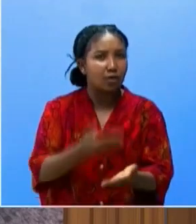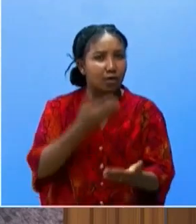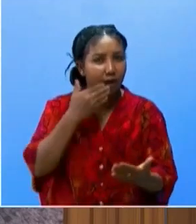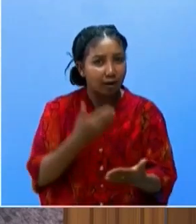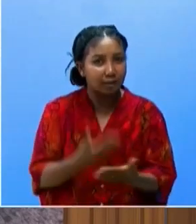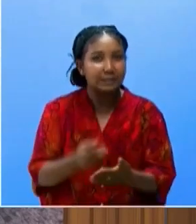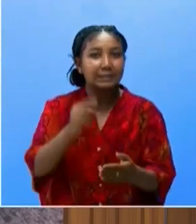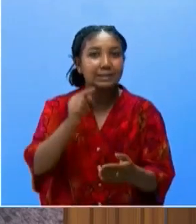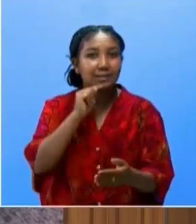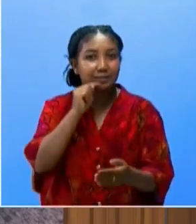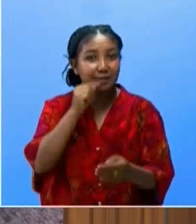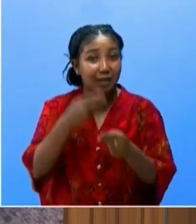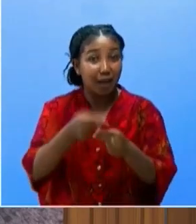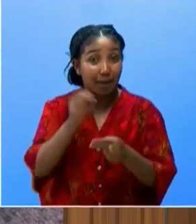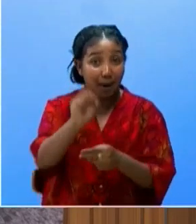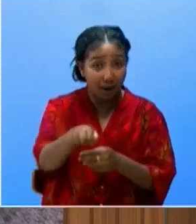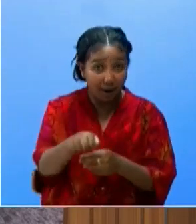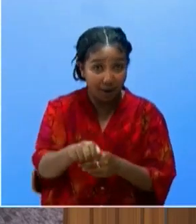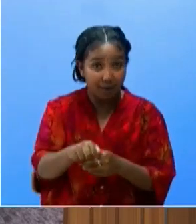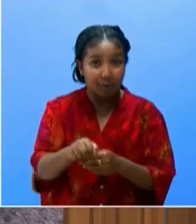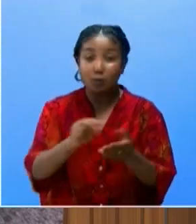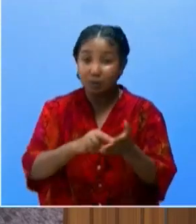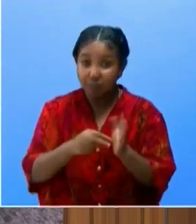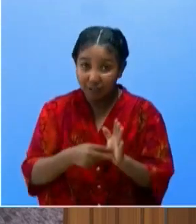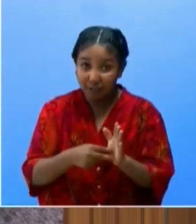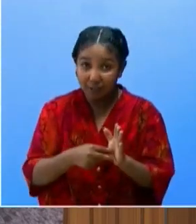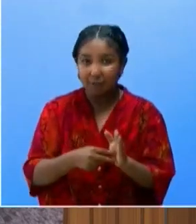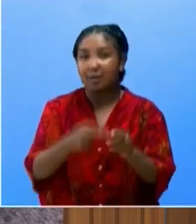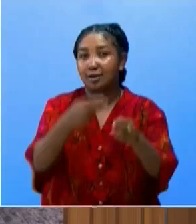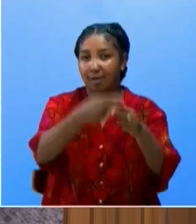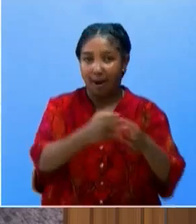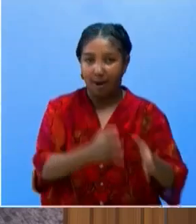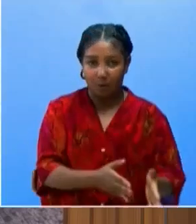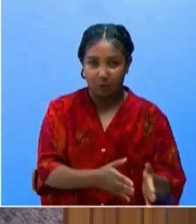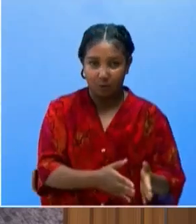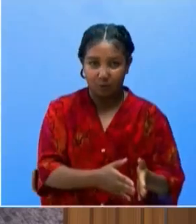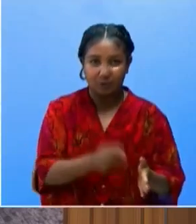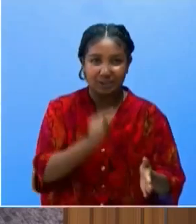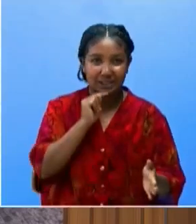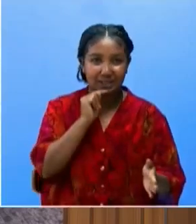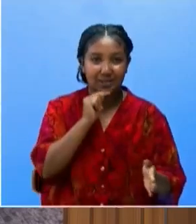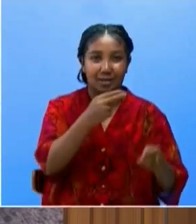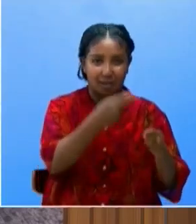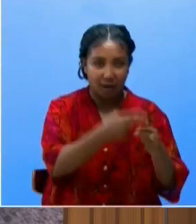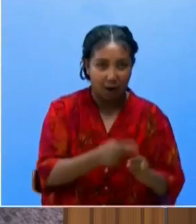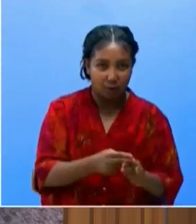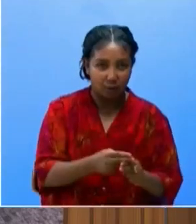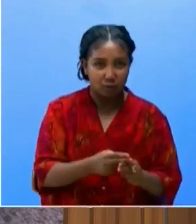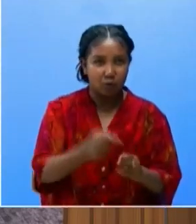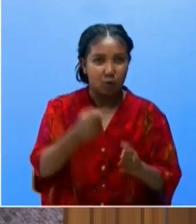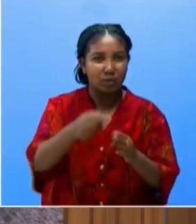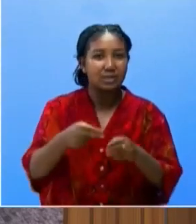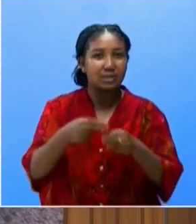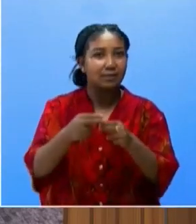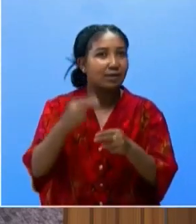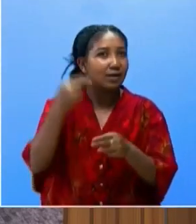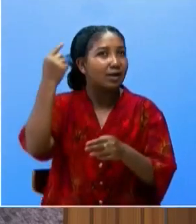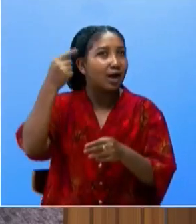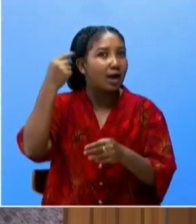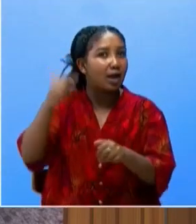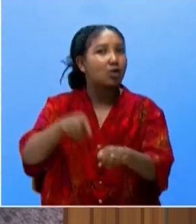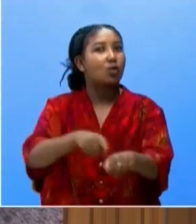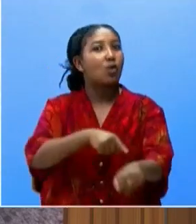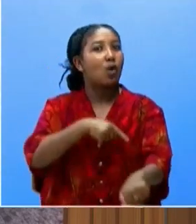her name. Yes? Which means what? A noun. All right. What do I say, curly and